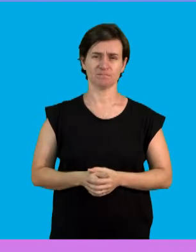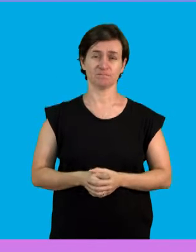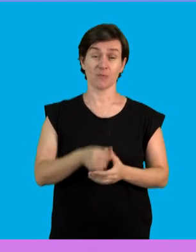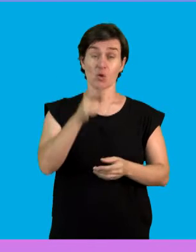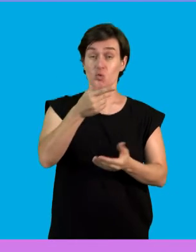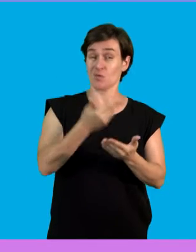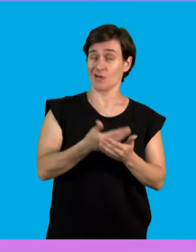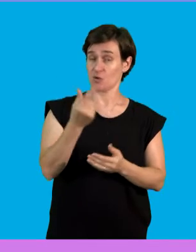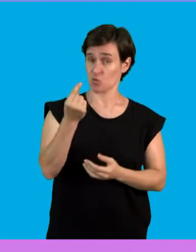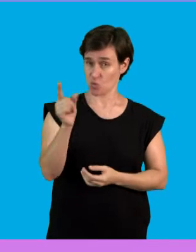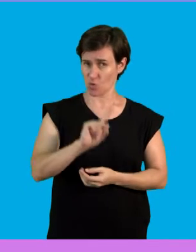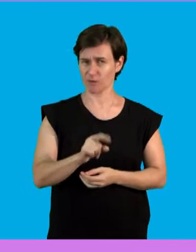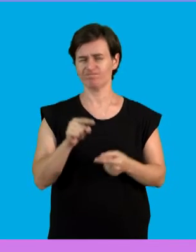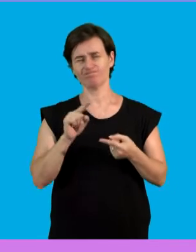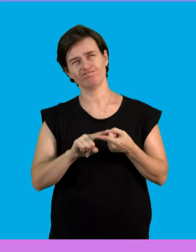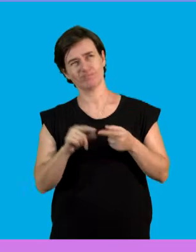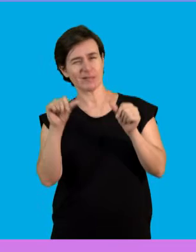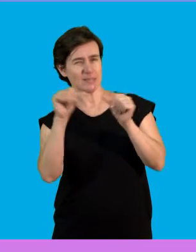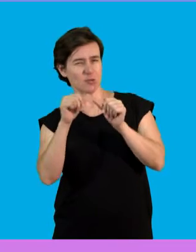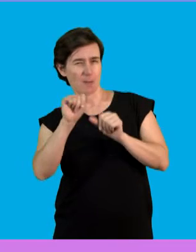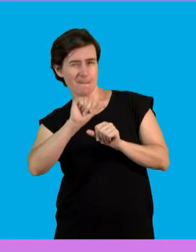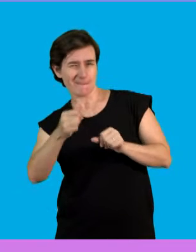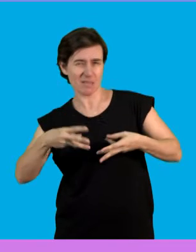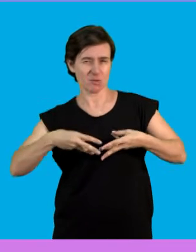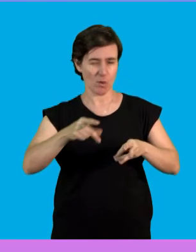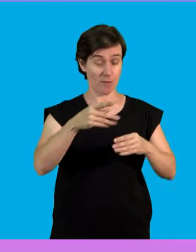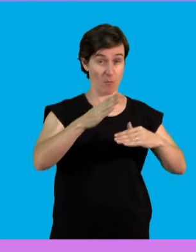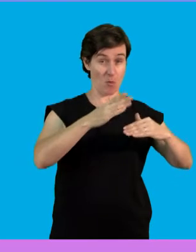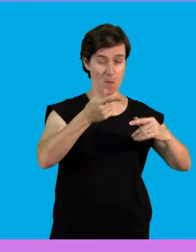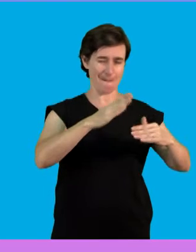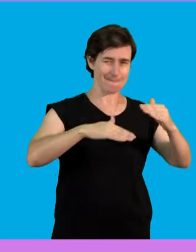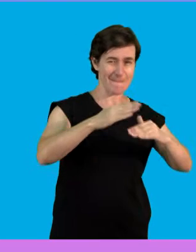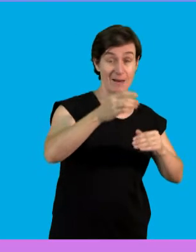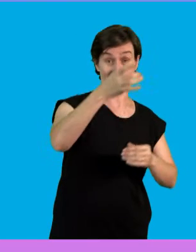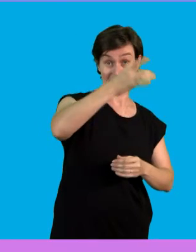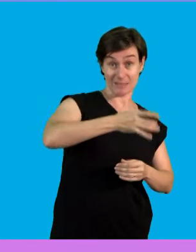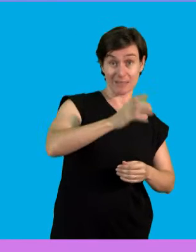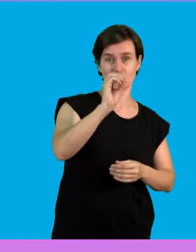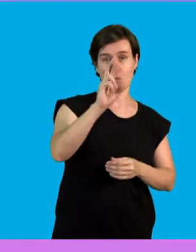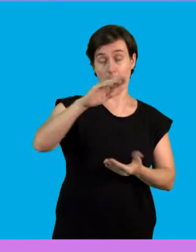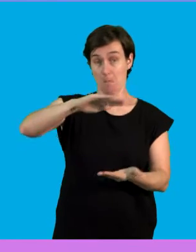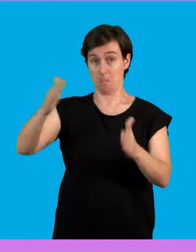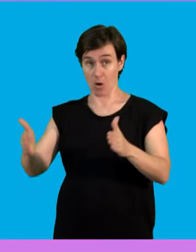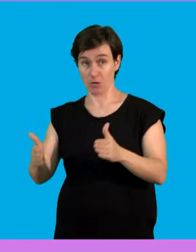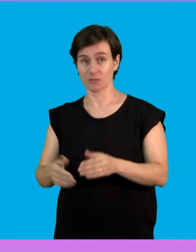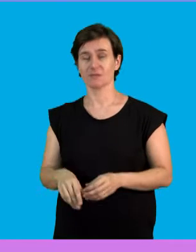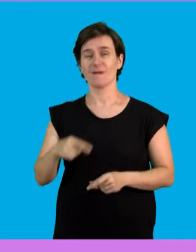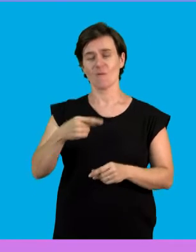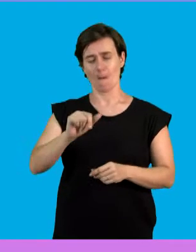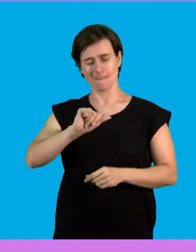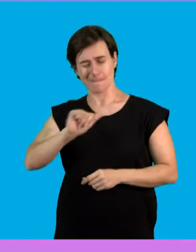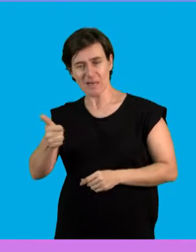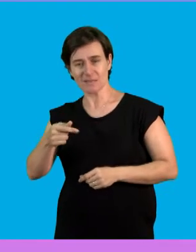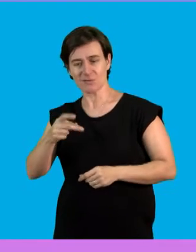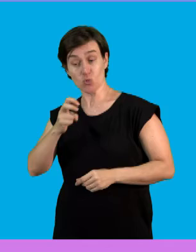lesson, you should be able to determine the most appropriate way to package cans or boxes for